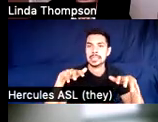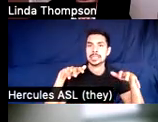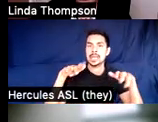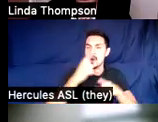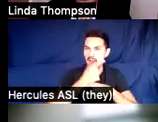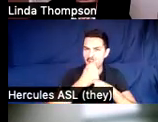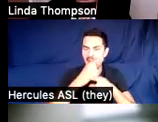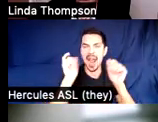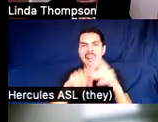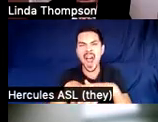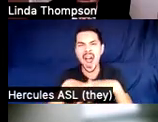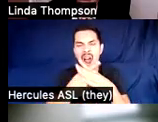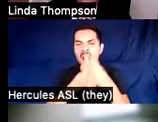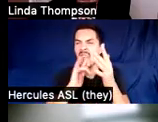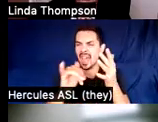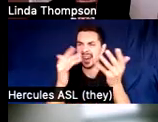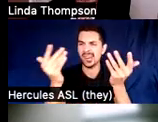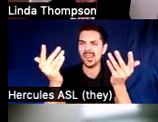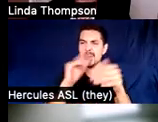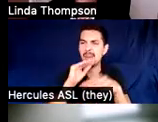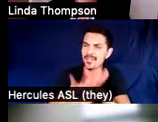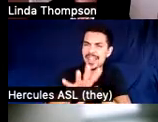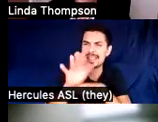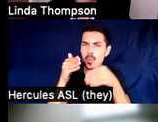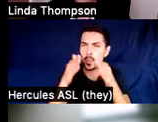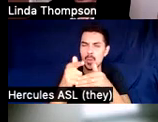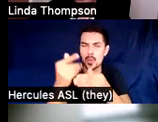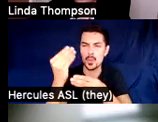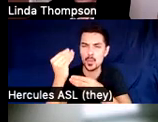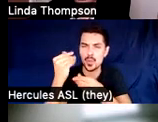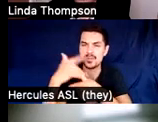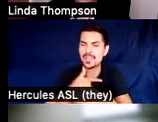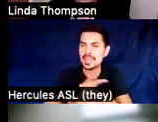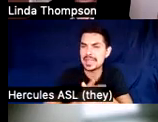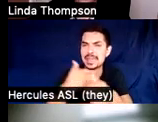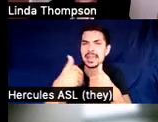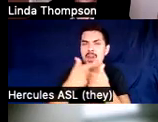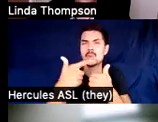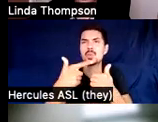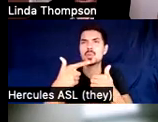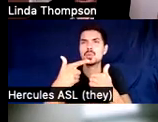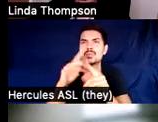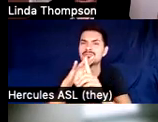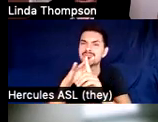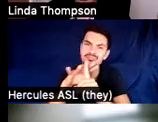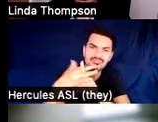It can start to really affect the way you feel overall about life.